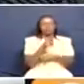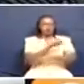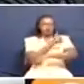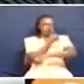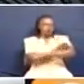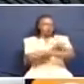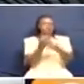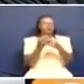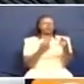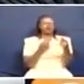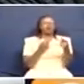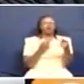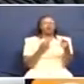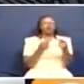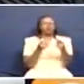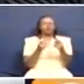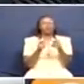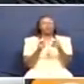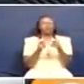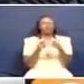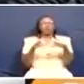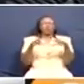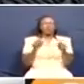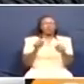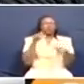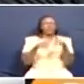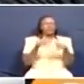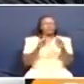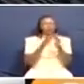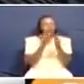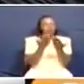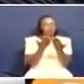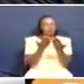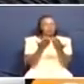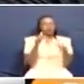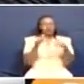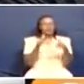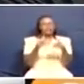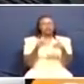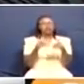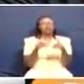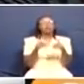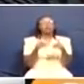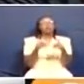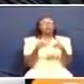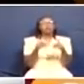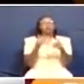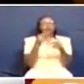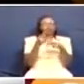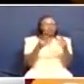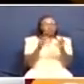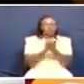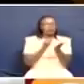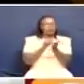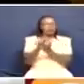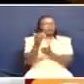from a book on electoral jurisprudence that has been published with the assistance of the judiciary, I